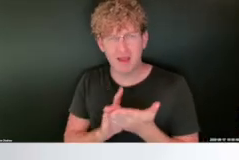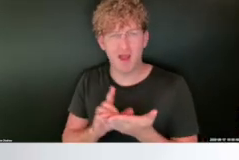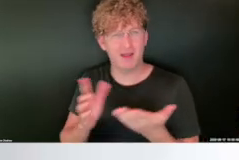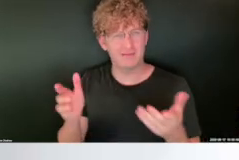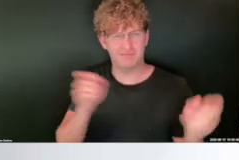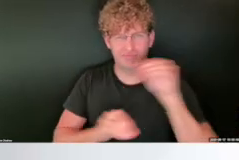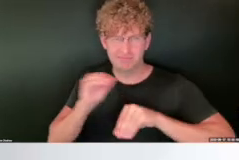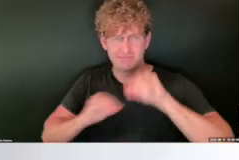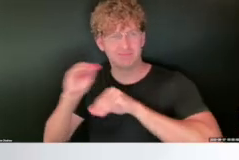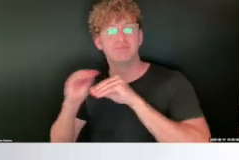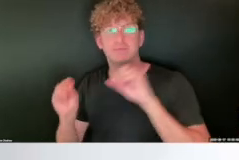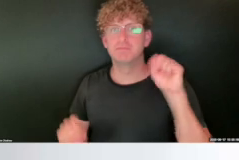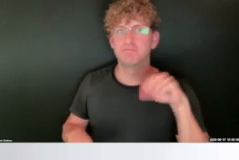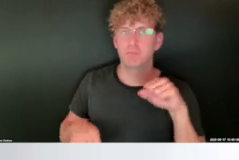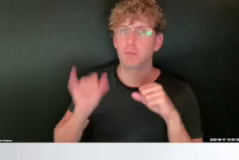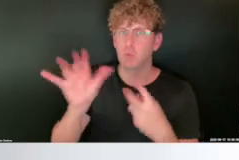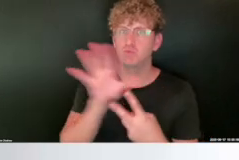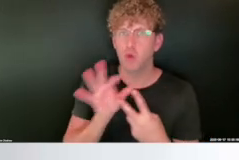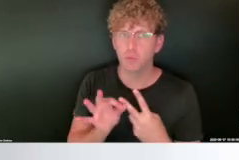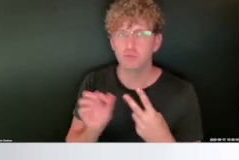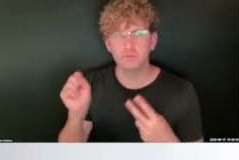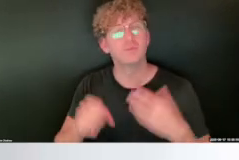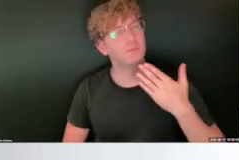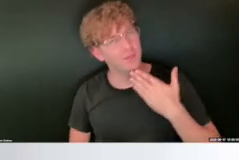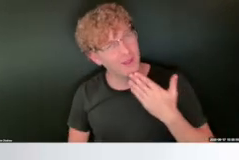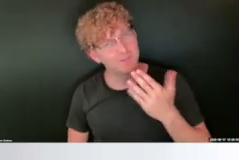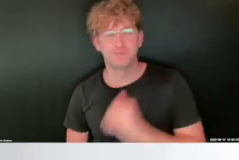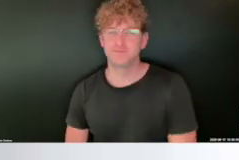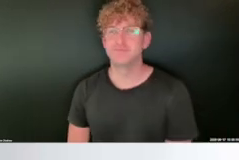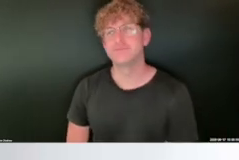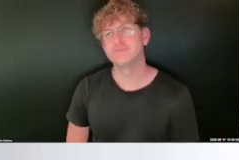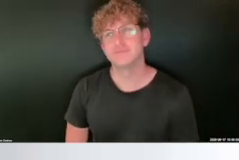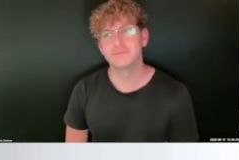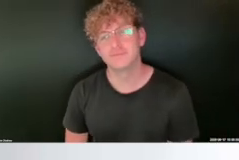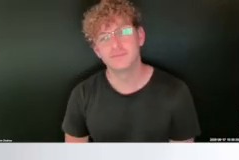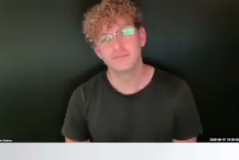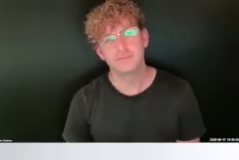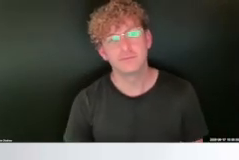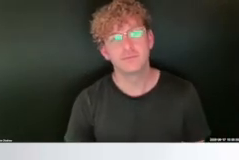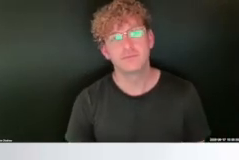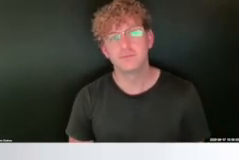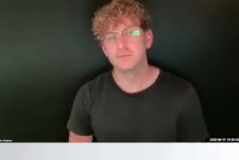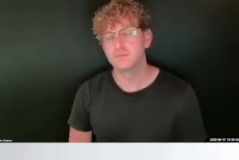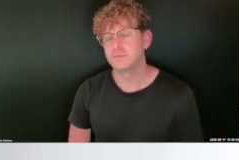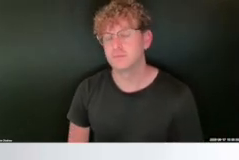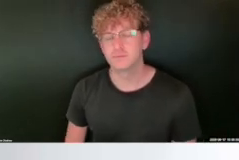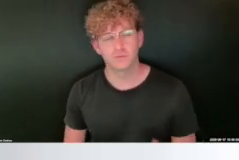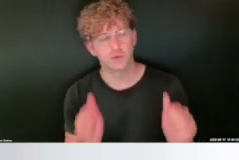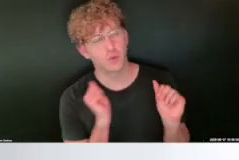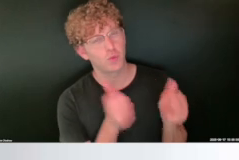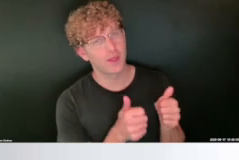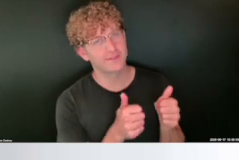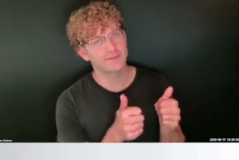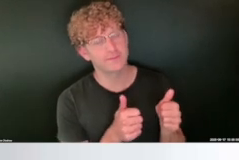are both options. Yep. Okay. Thank you very much. All right, thanks, Tim. Next